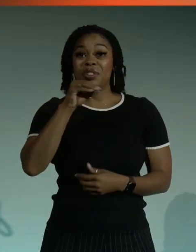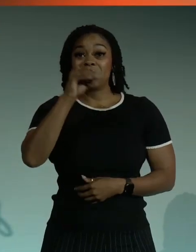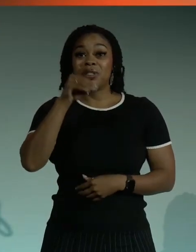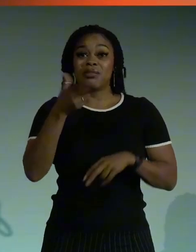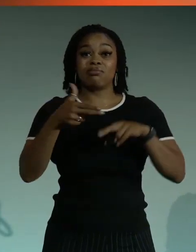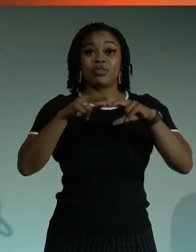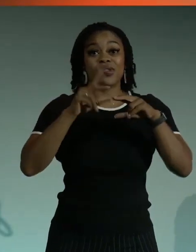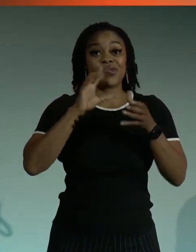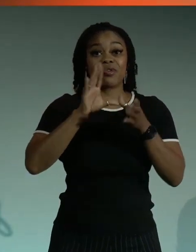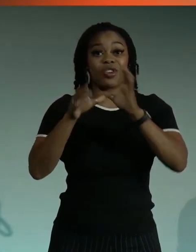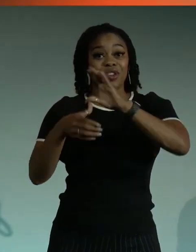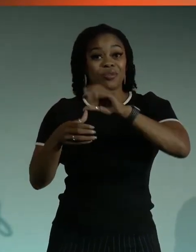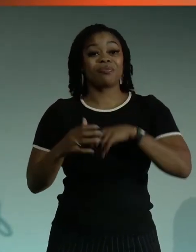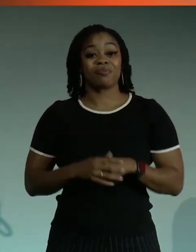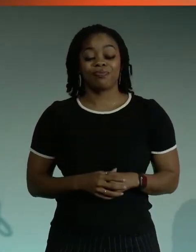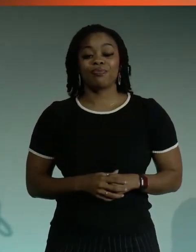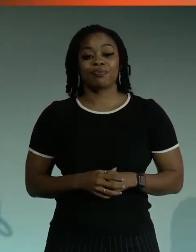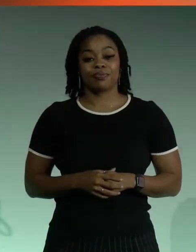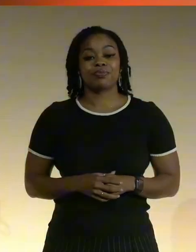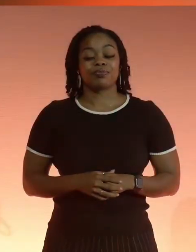in conversions.